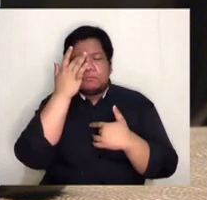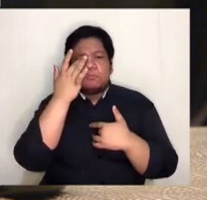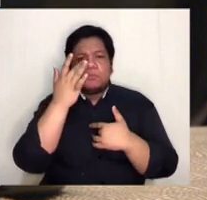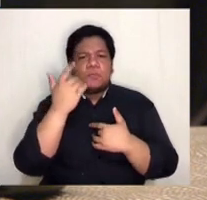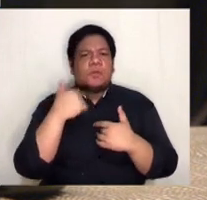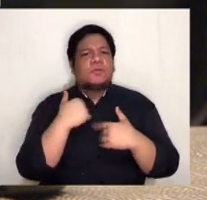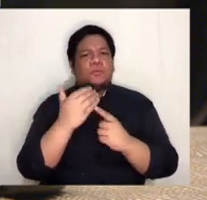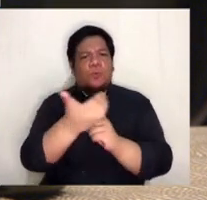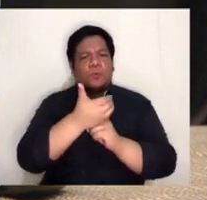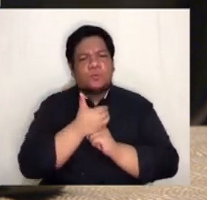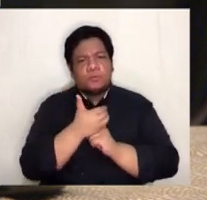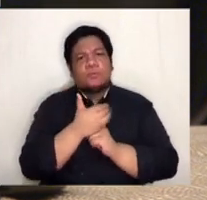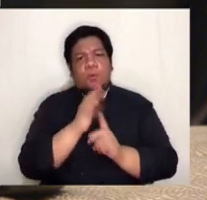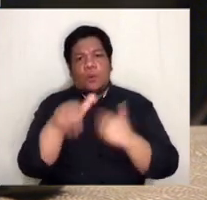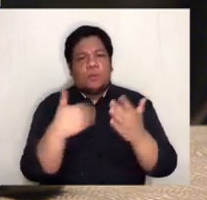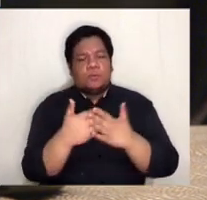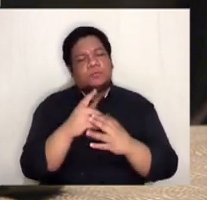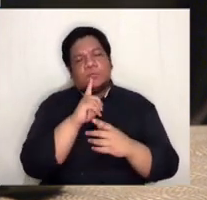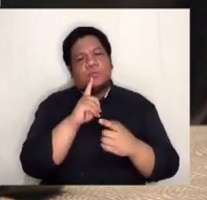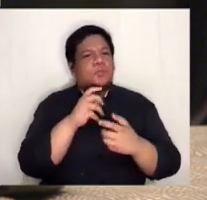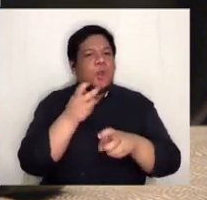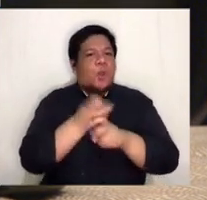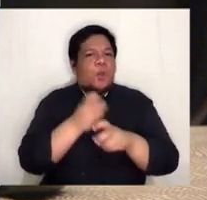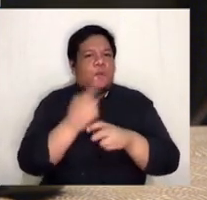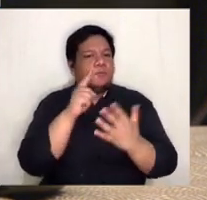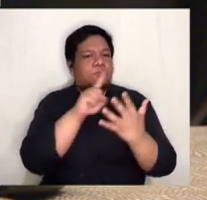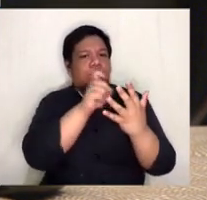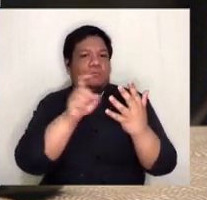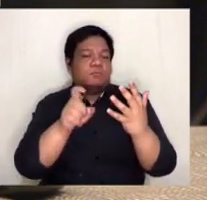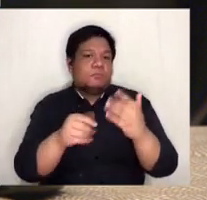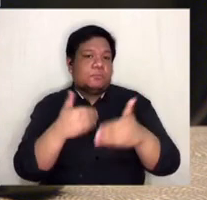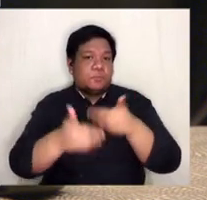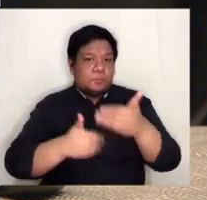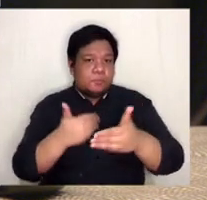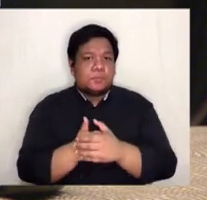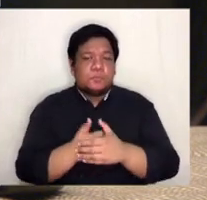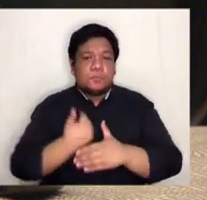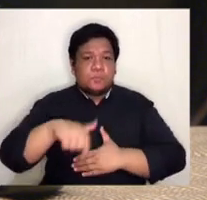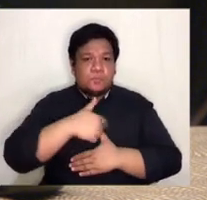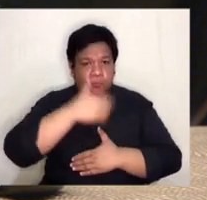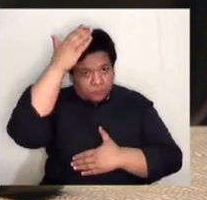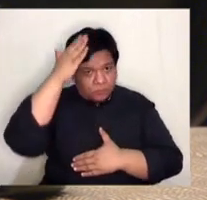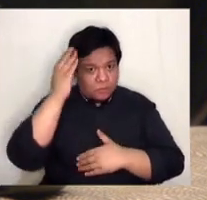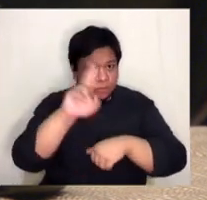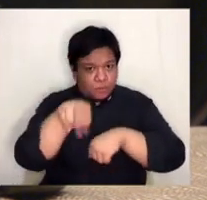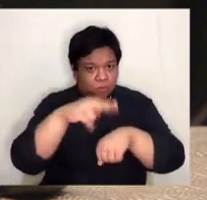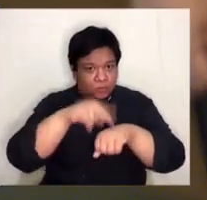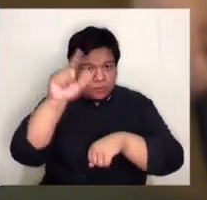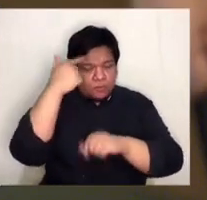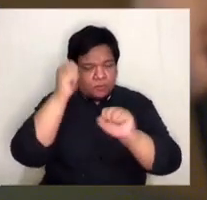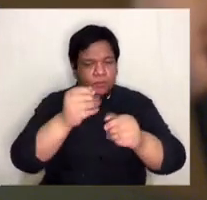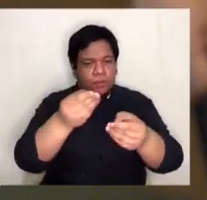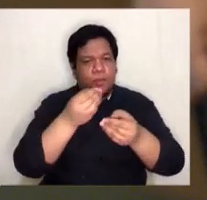close contacts. Napipilayan mo kami sa CESU. So yun po yung isang hinihiling mo namin from the national if they can provide us with